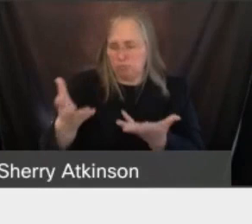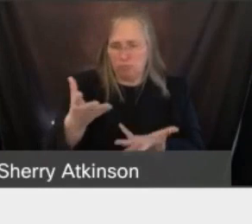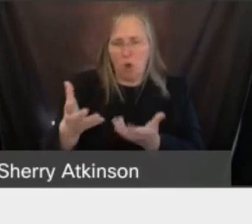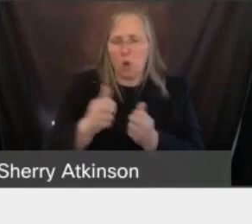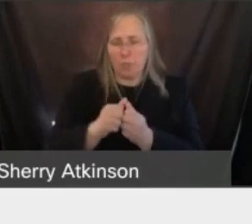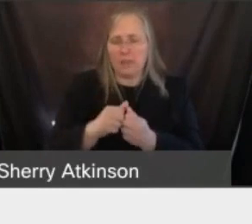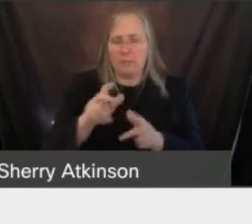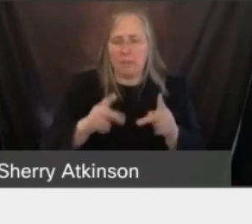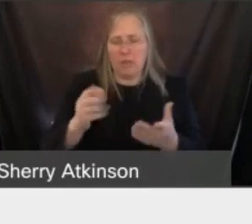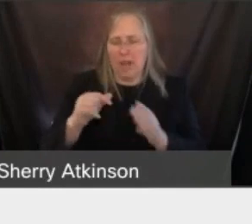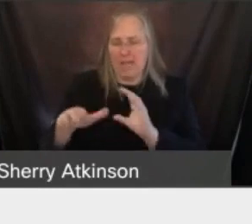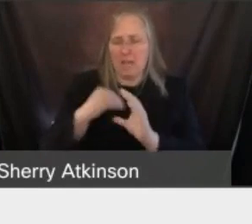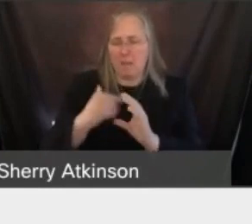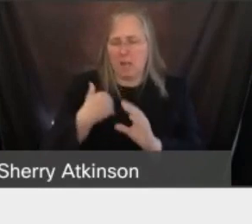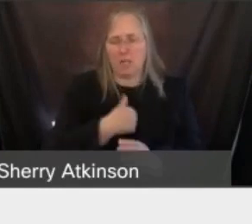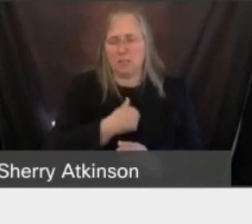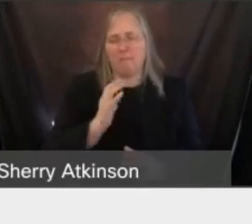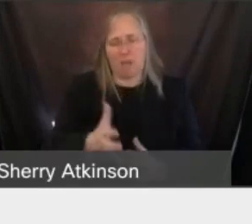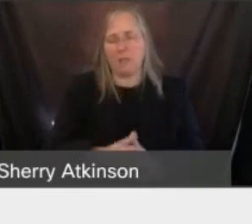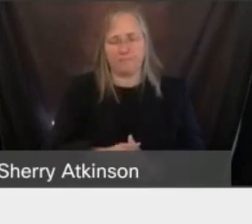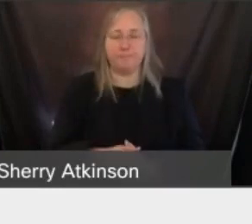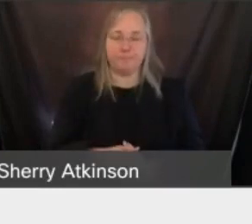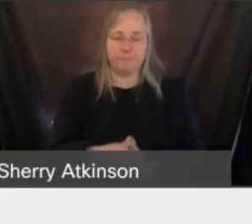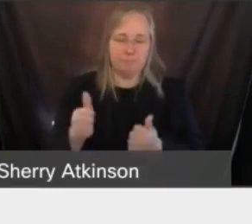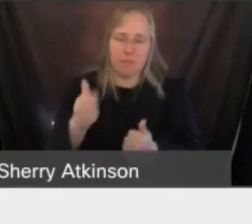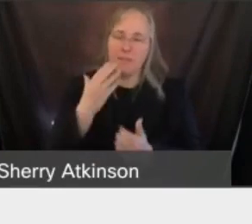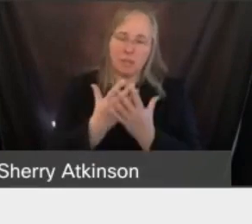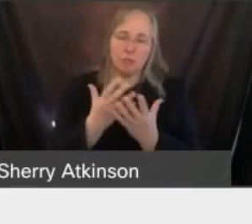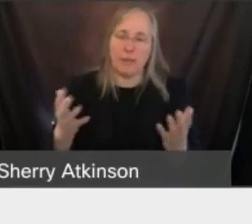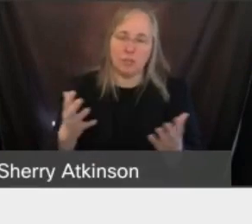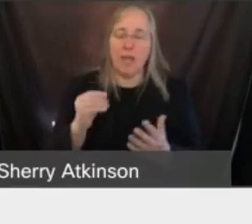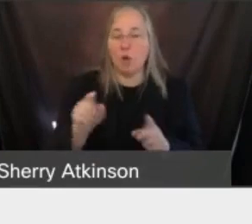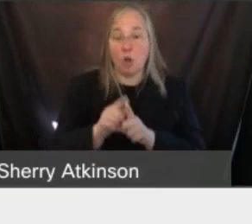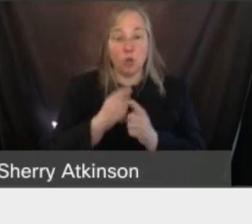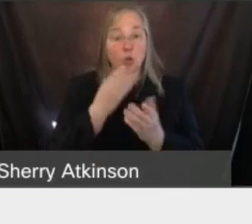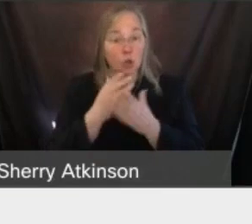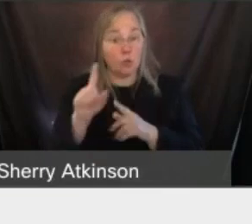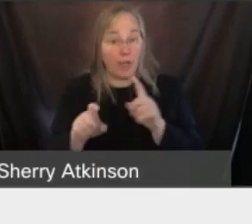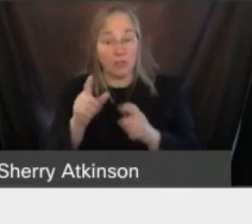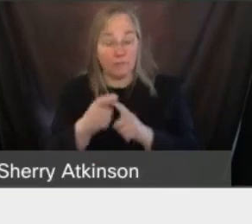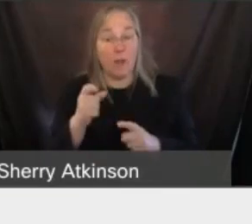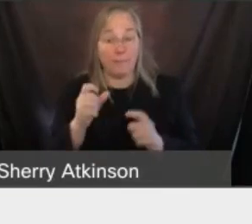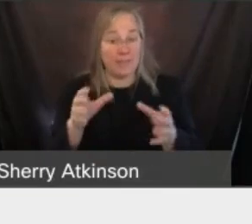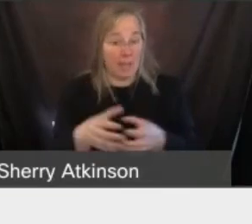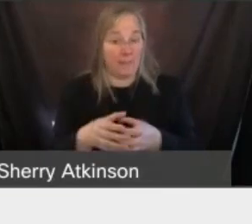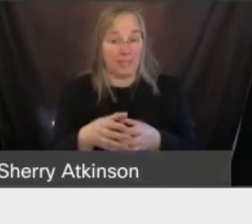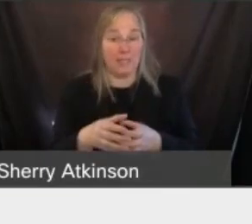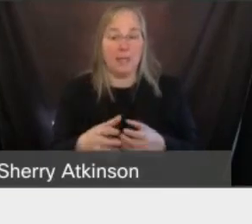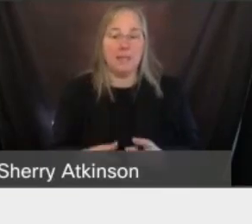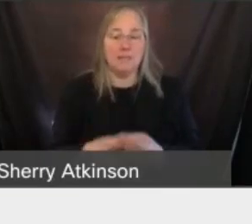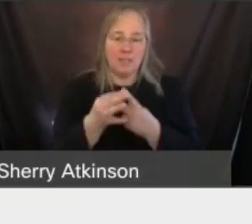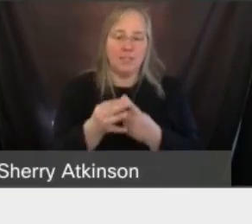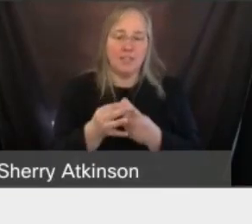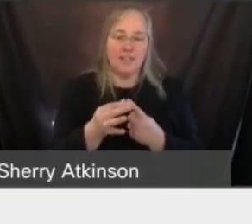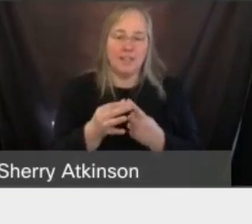us, that will be Definitely helpful too. Thank you so much. And also good questions from the committee, especially some of